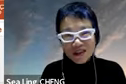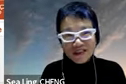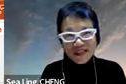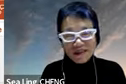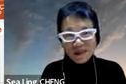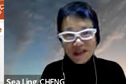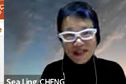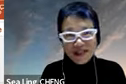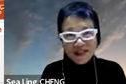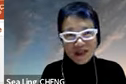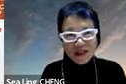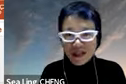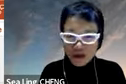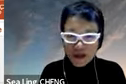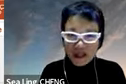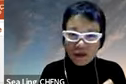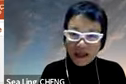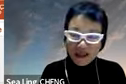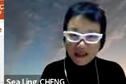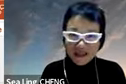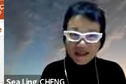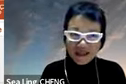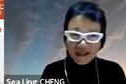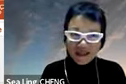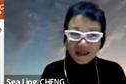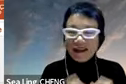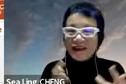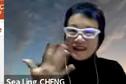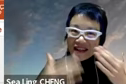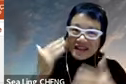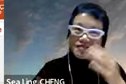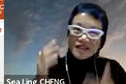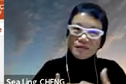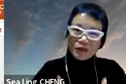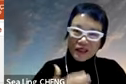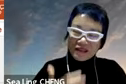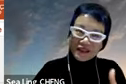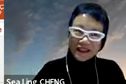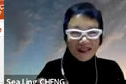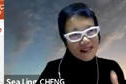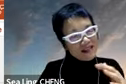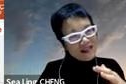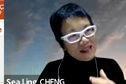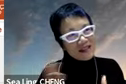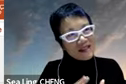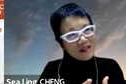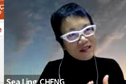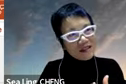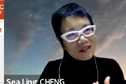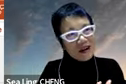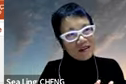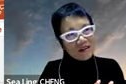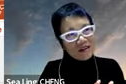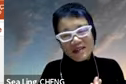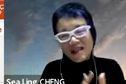surface of the coffee table and said, "In Korea, we are like this." And then at that very moment, I realized the